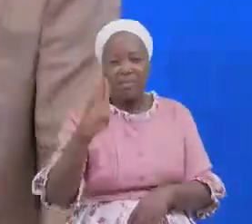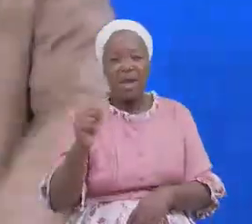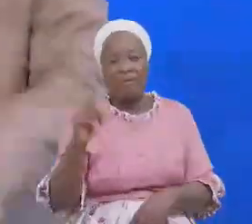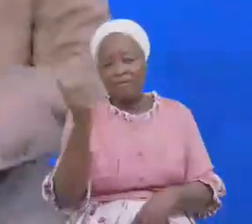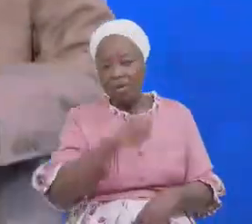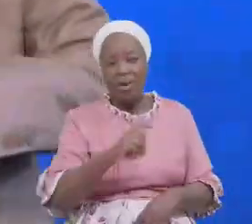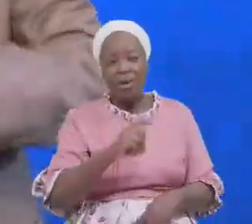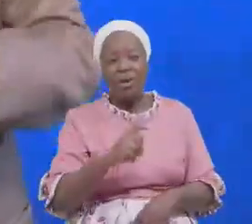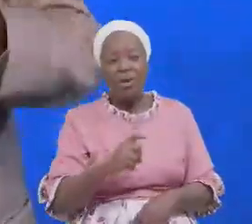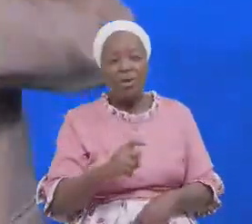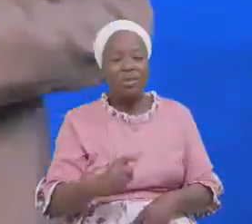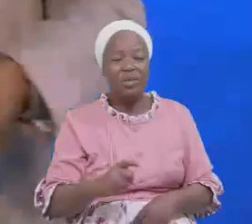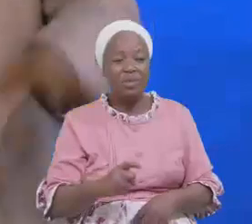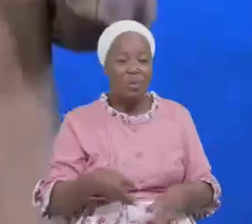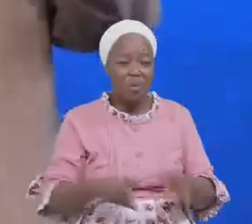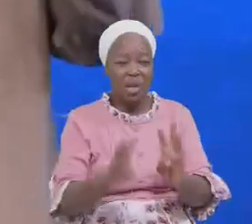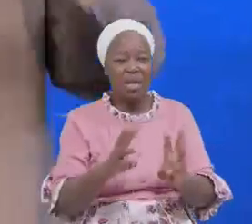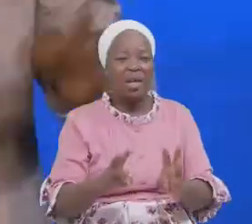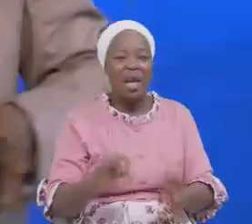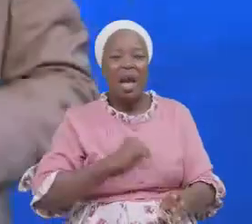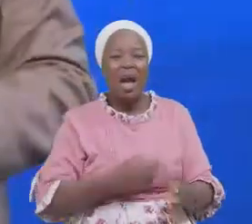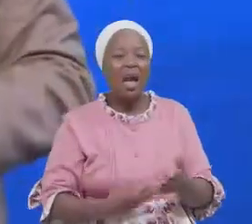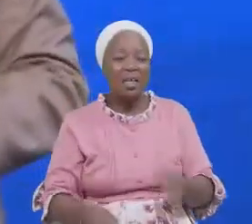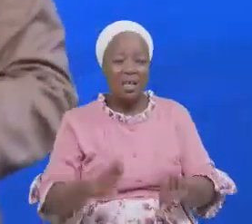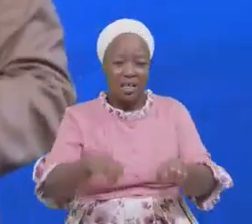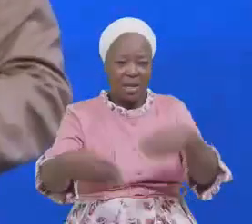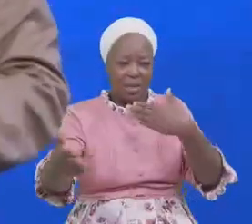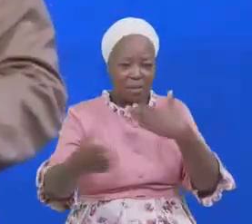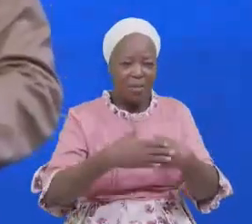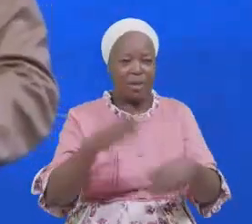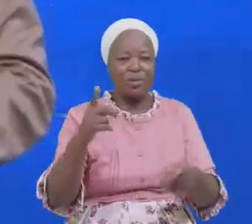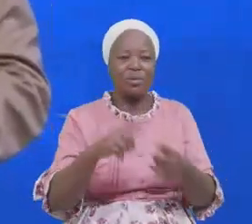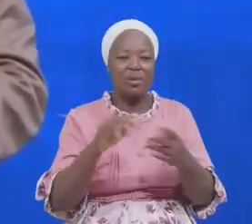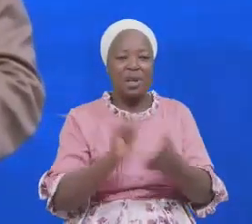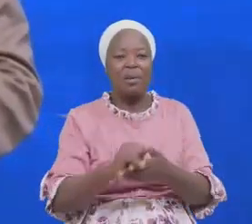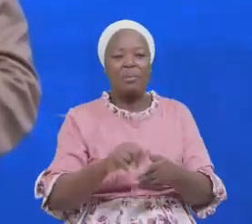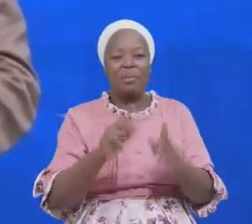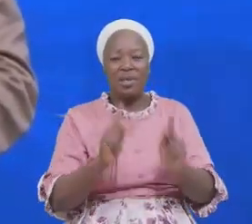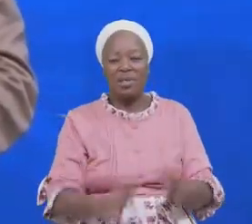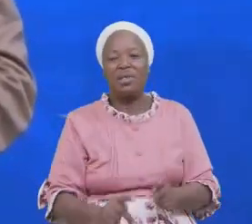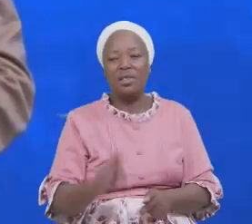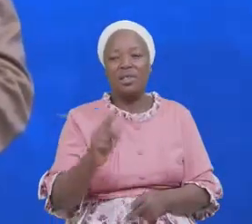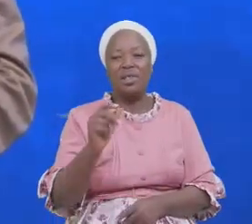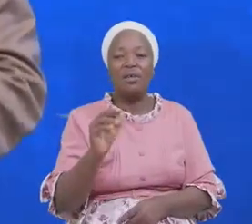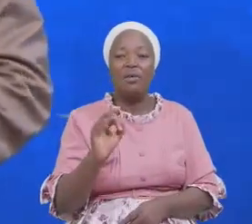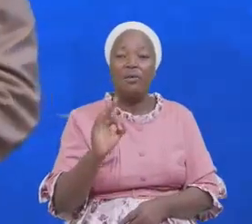false accusation, I restore him fourfold.